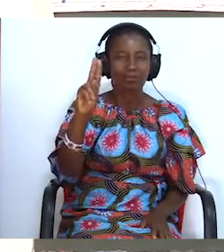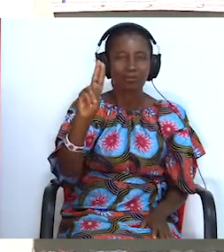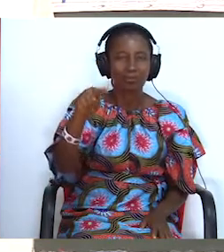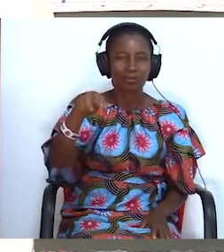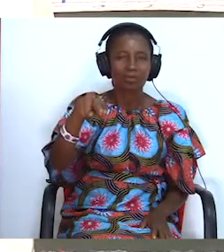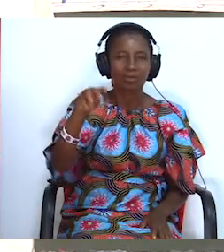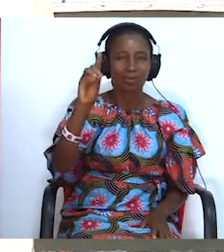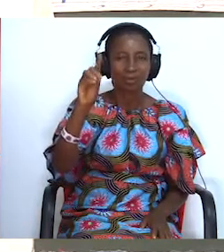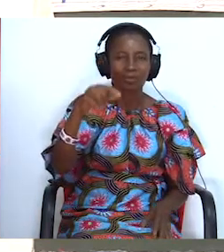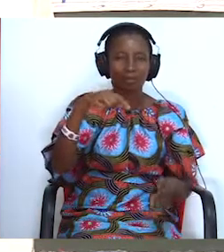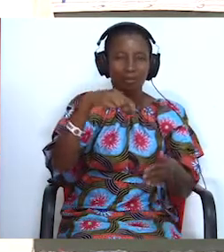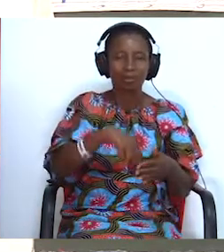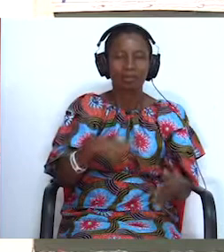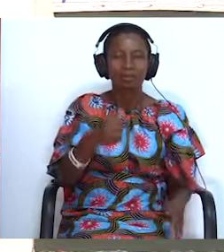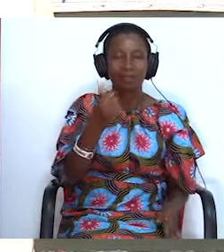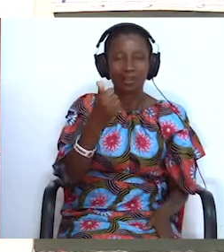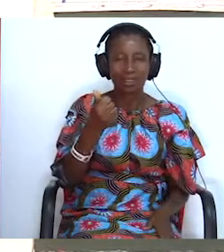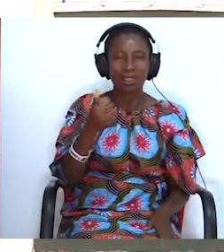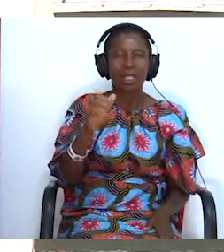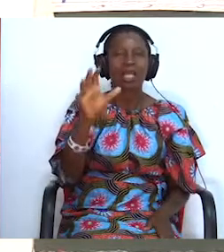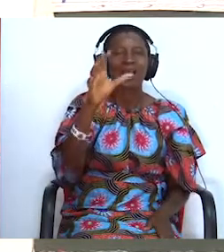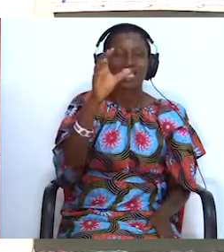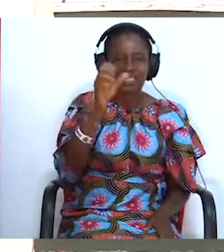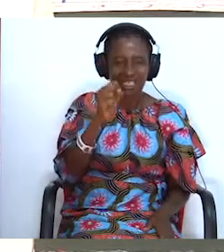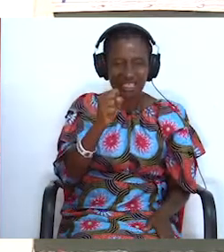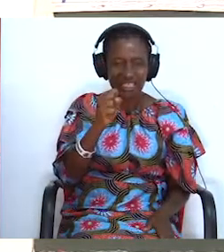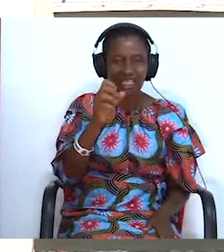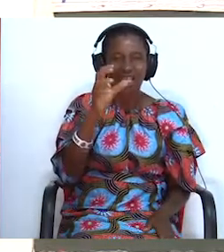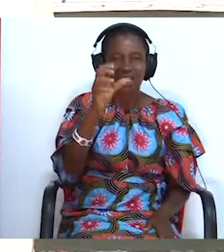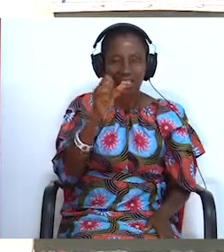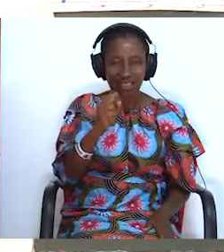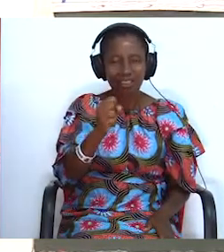that makes the s sound. Say it together.